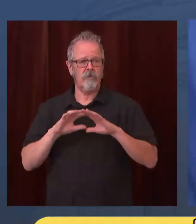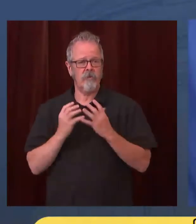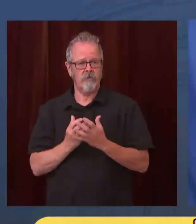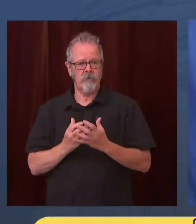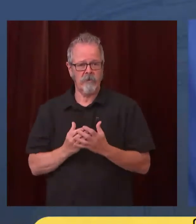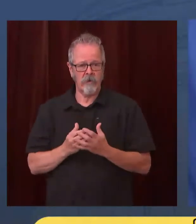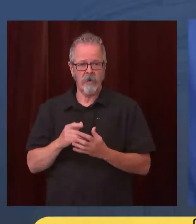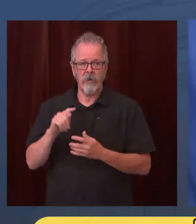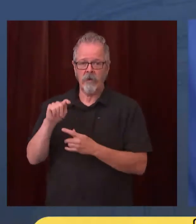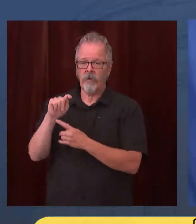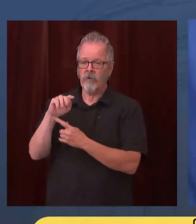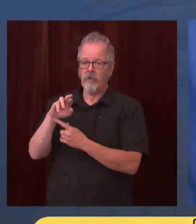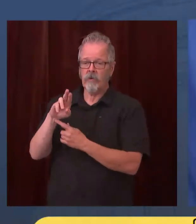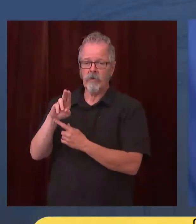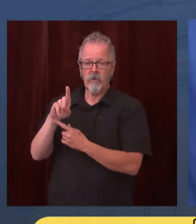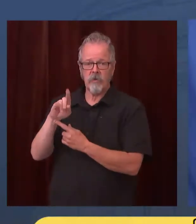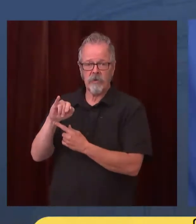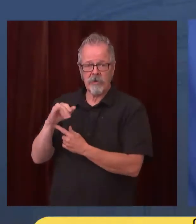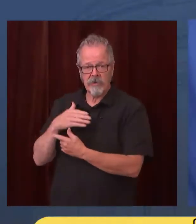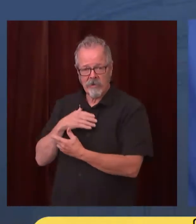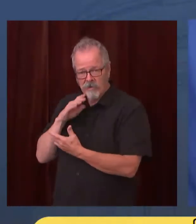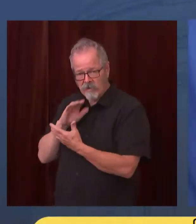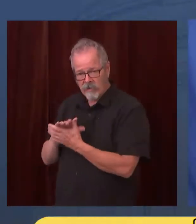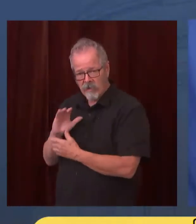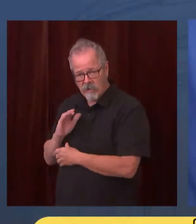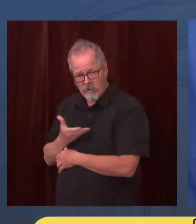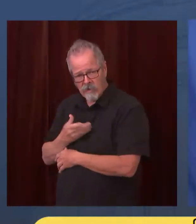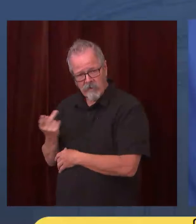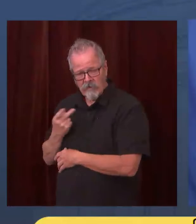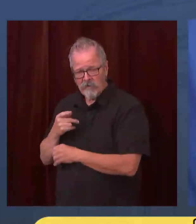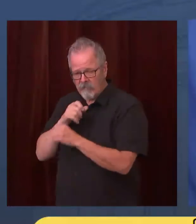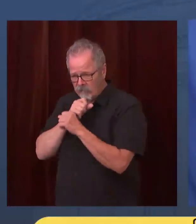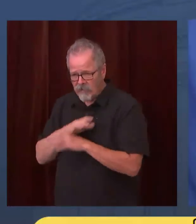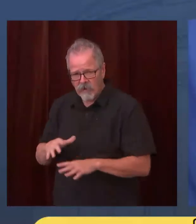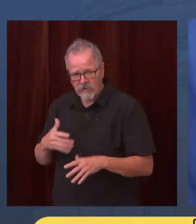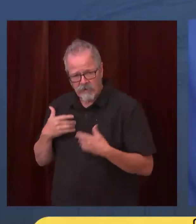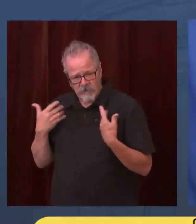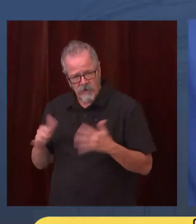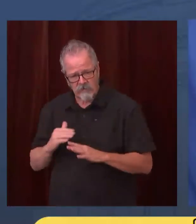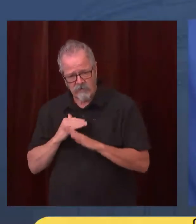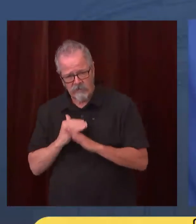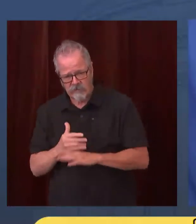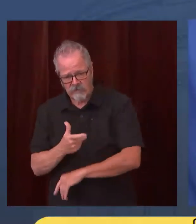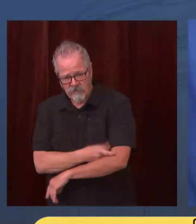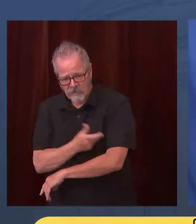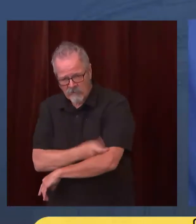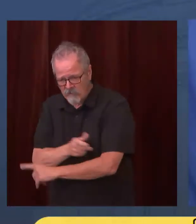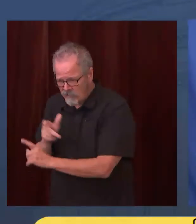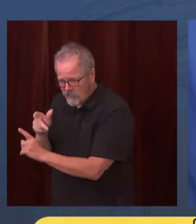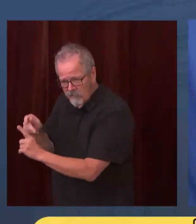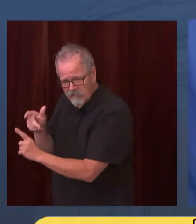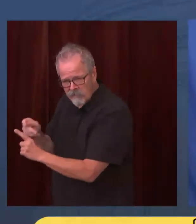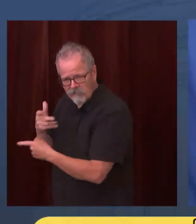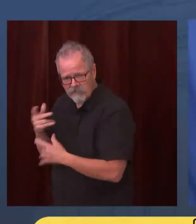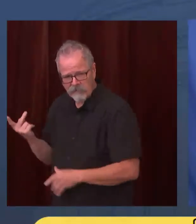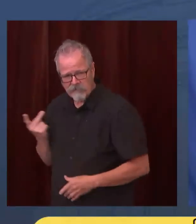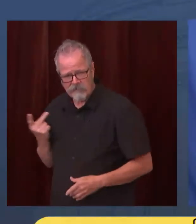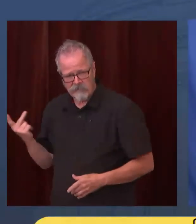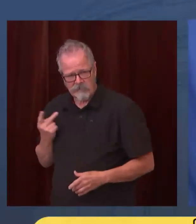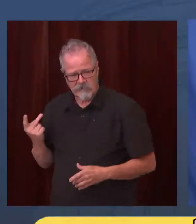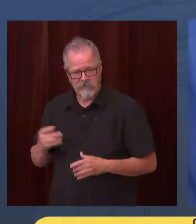and certainly a lot more protection than the 95% of the people who are the victims of COVID today because they're not